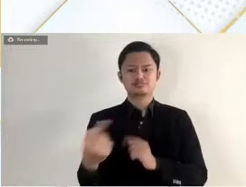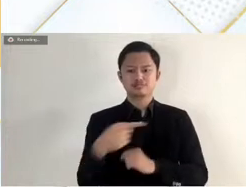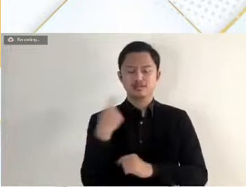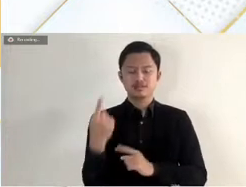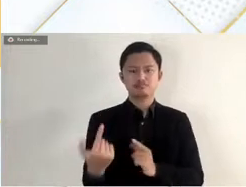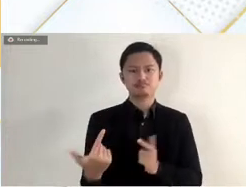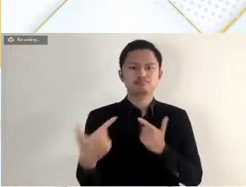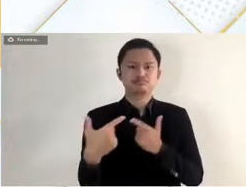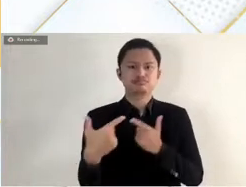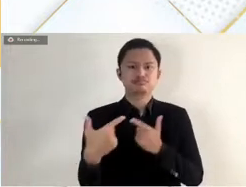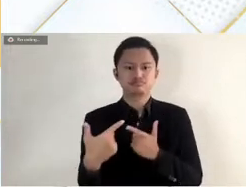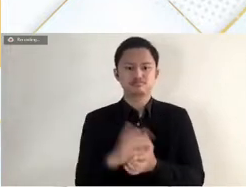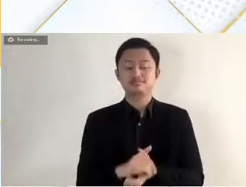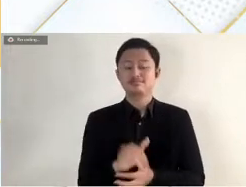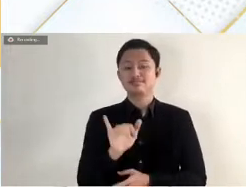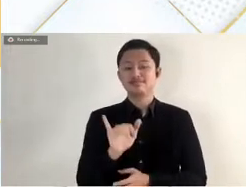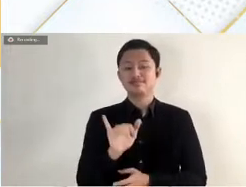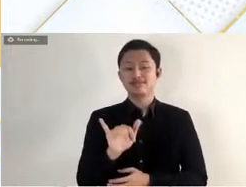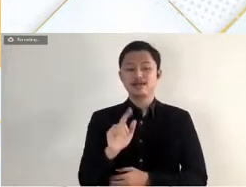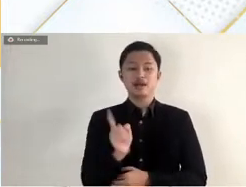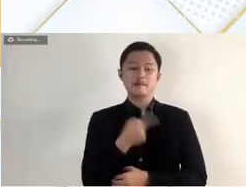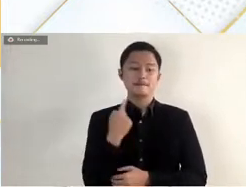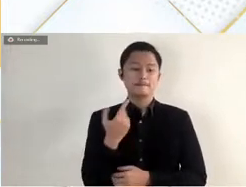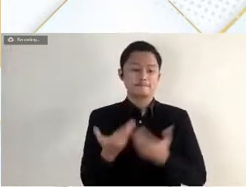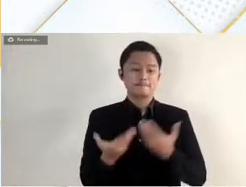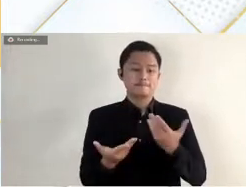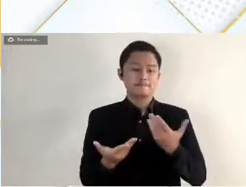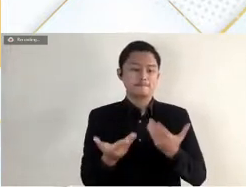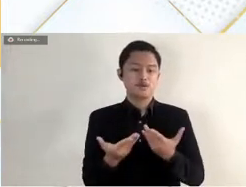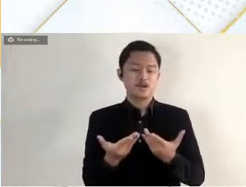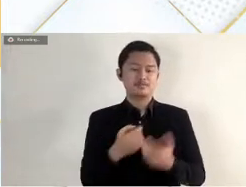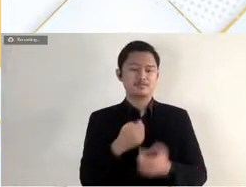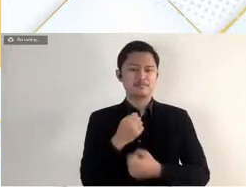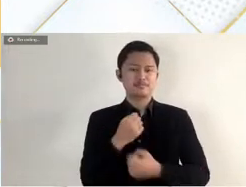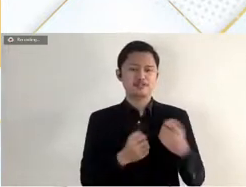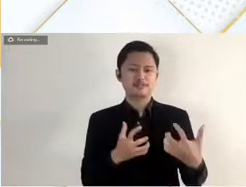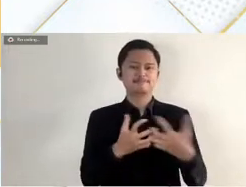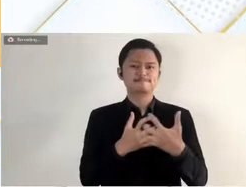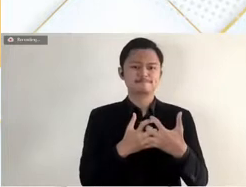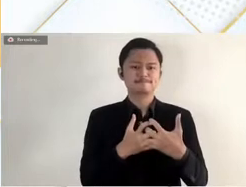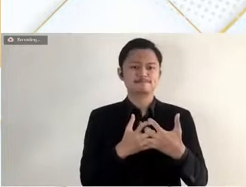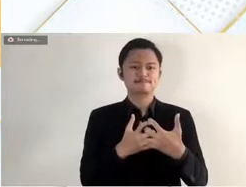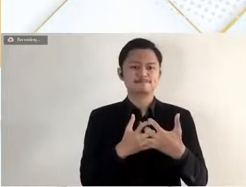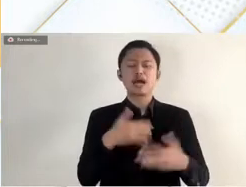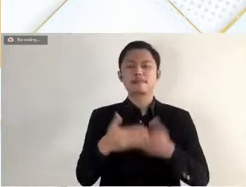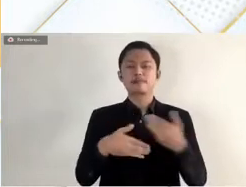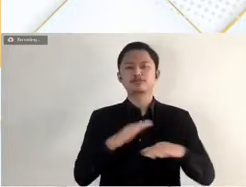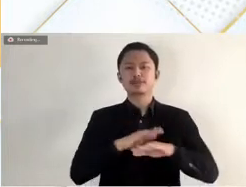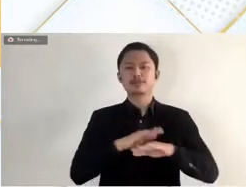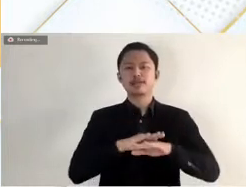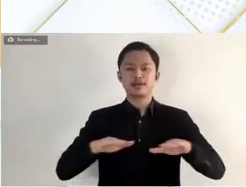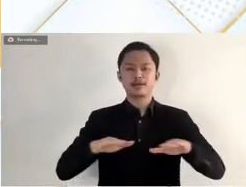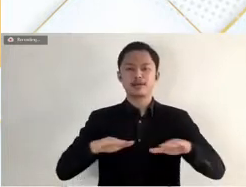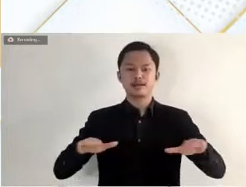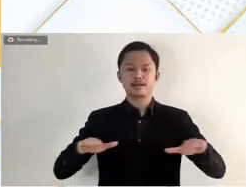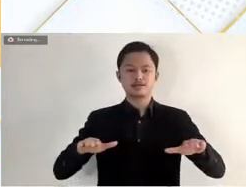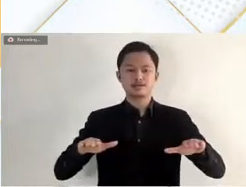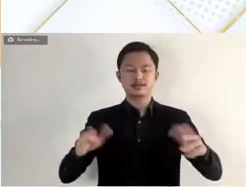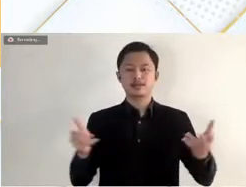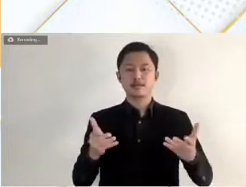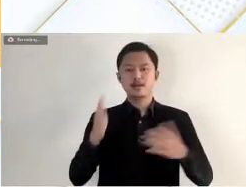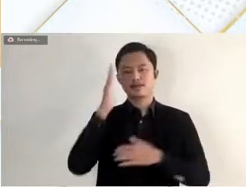which of course may affect how we conduct peacekeeping operations in the